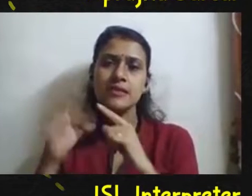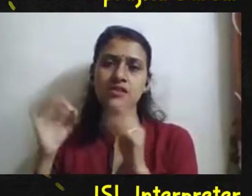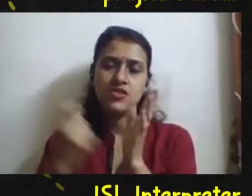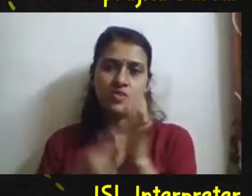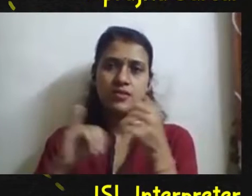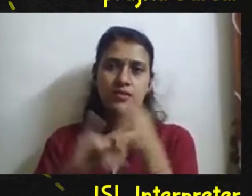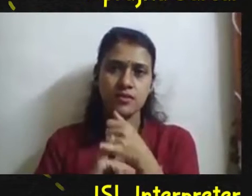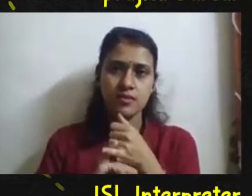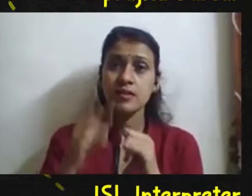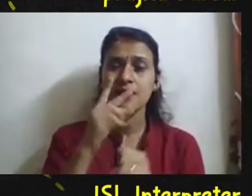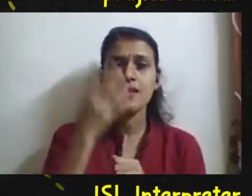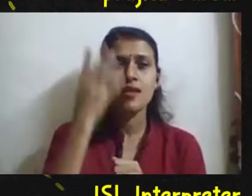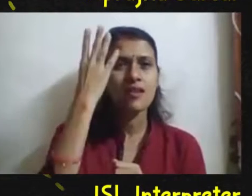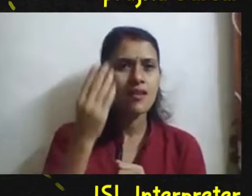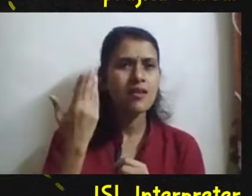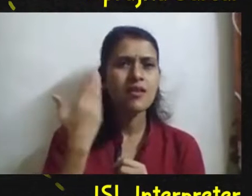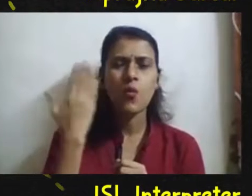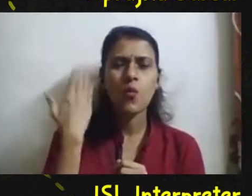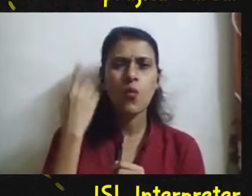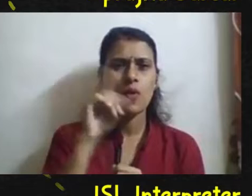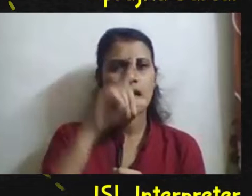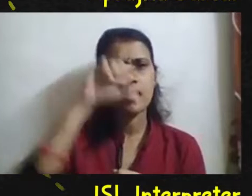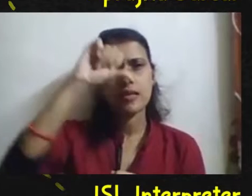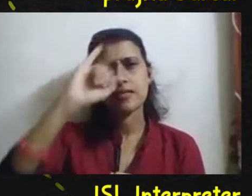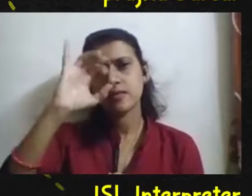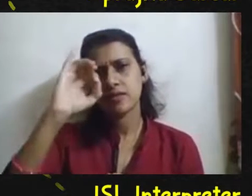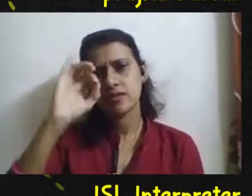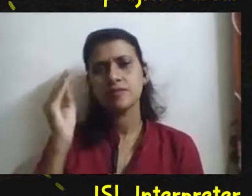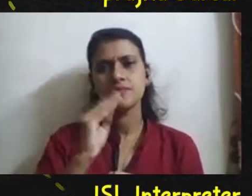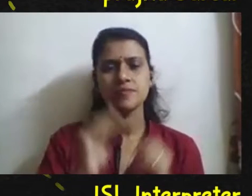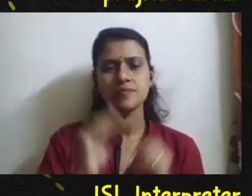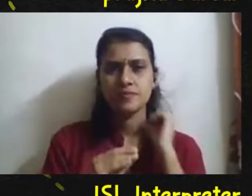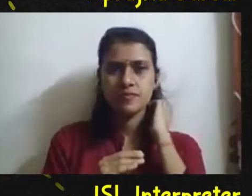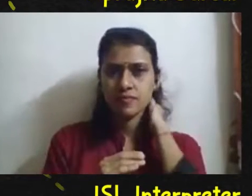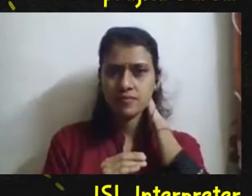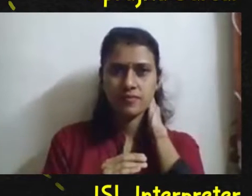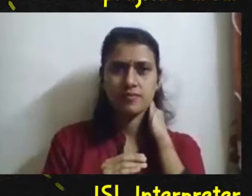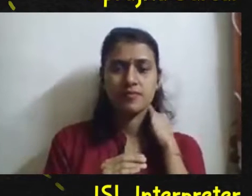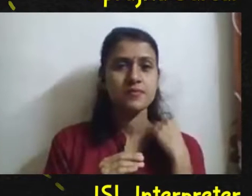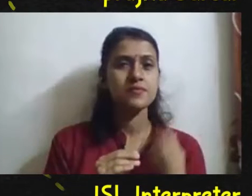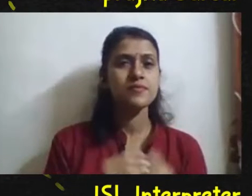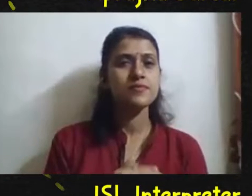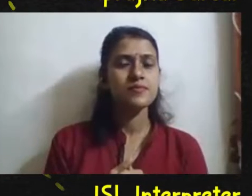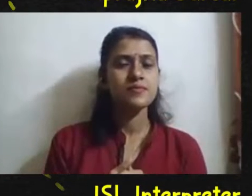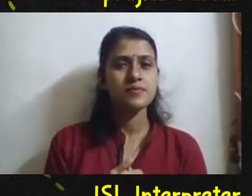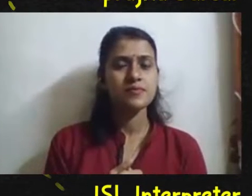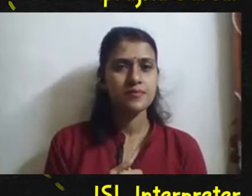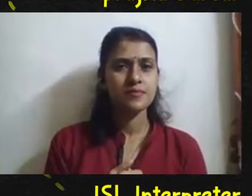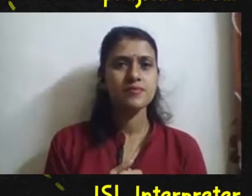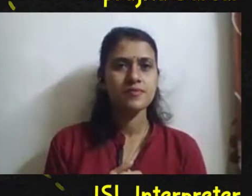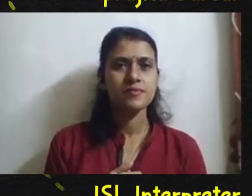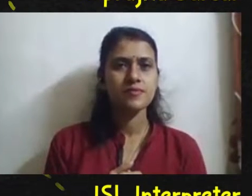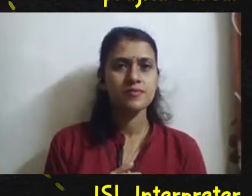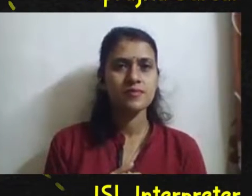especially in the late 1960s, as you will see. Tubectomies have been around. They are low in